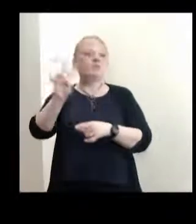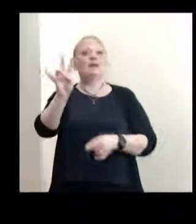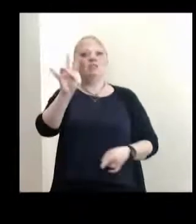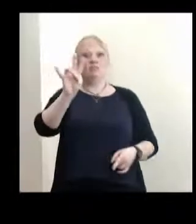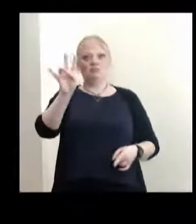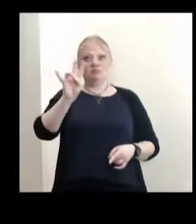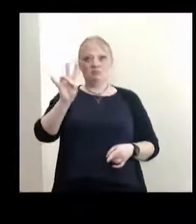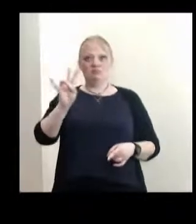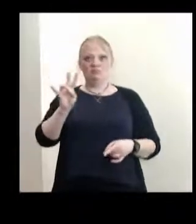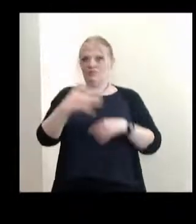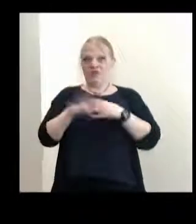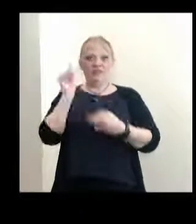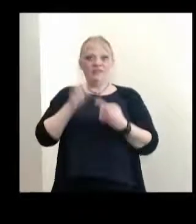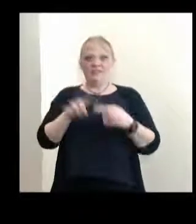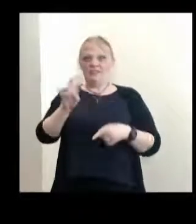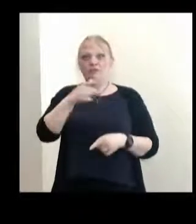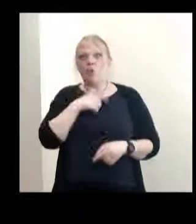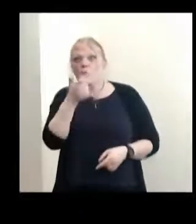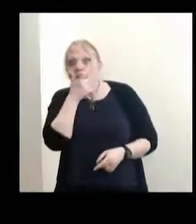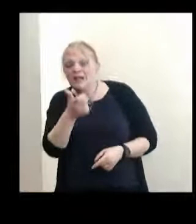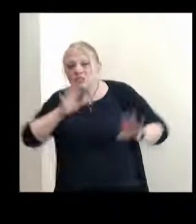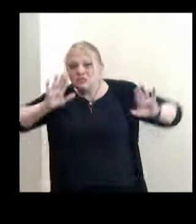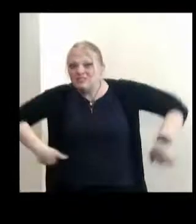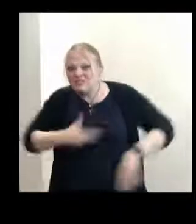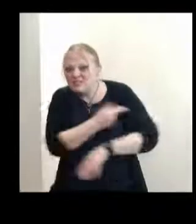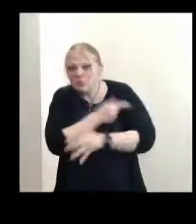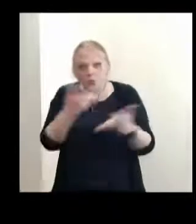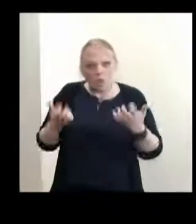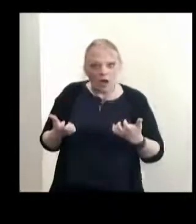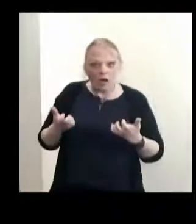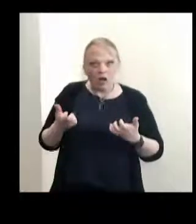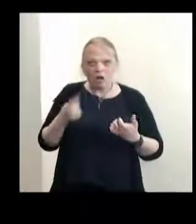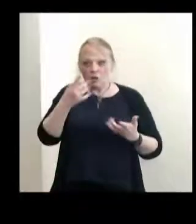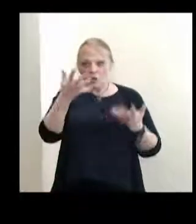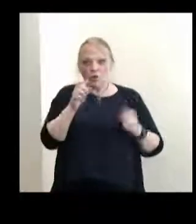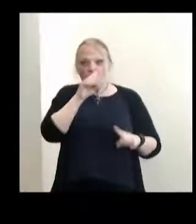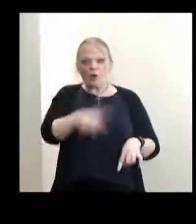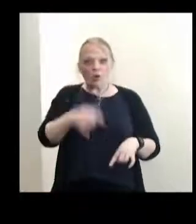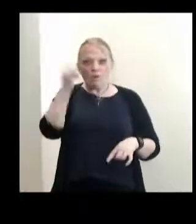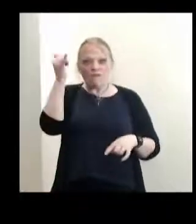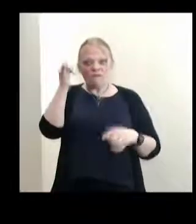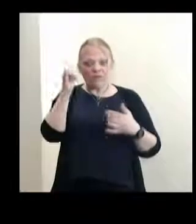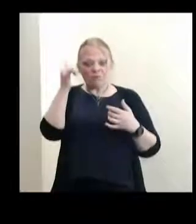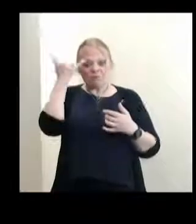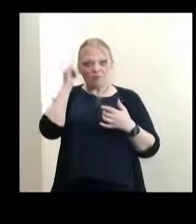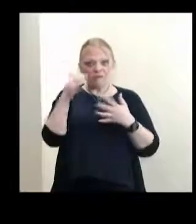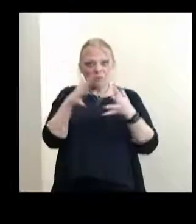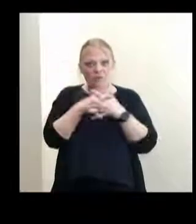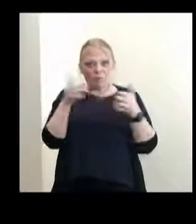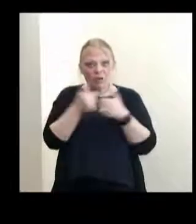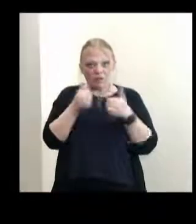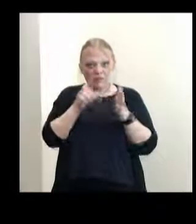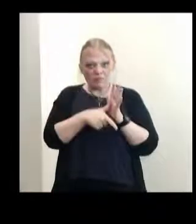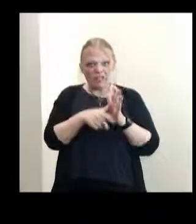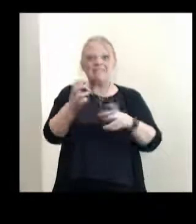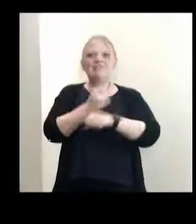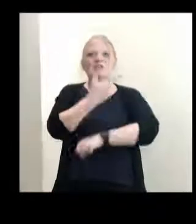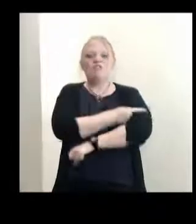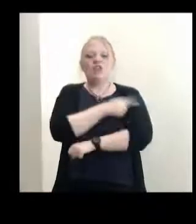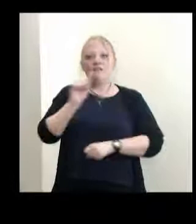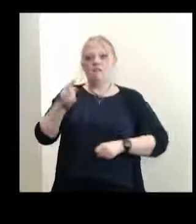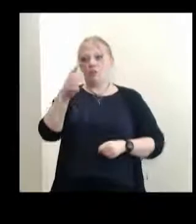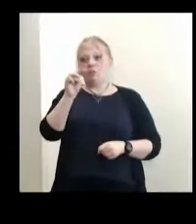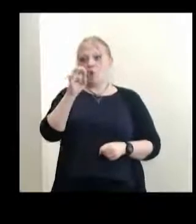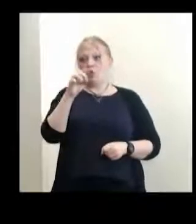7. So if you're watching this and you haven't been vaccinated, you want to get vaccinated, you want to go to a Bills game later this year, get vaccinated. You'll get your first dose of